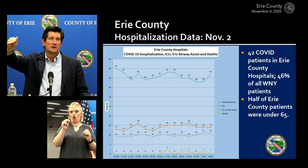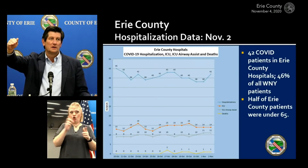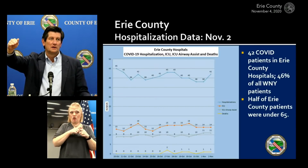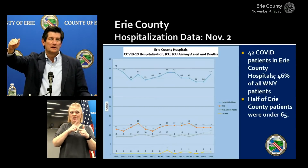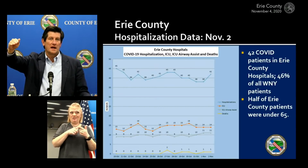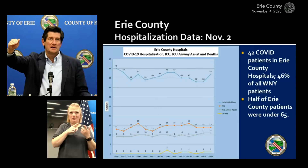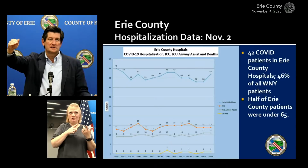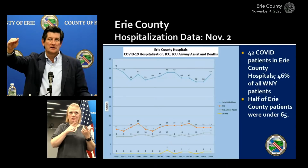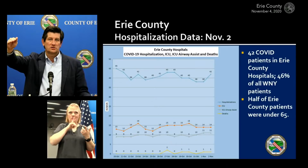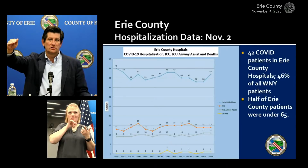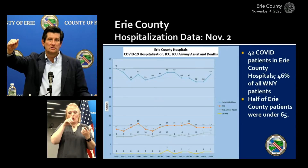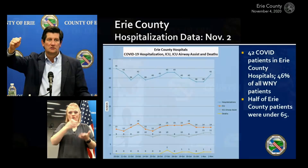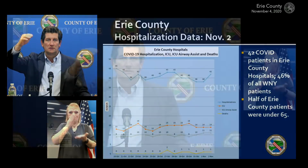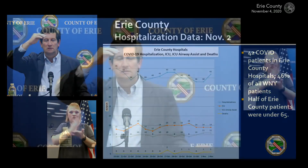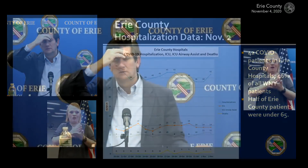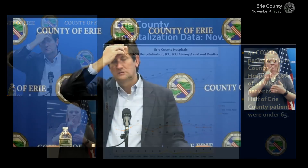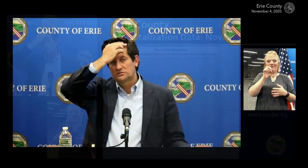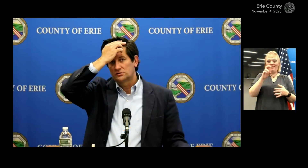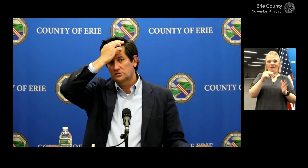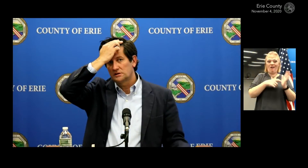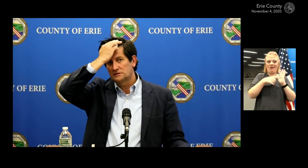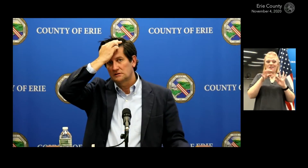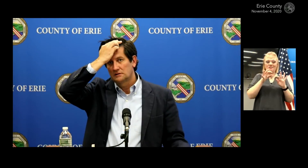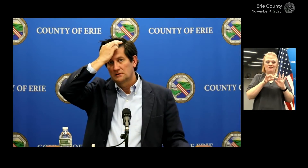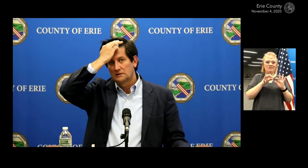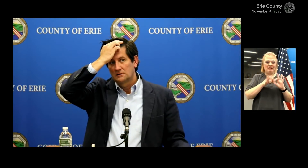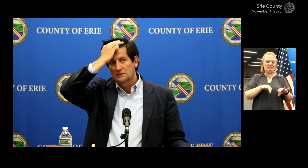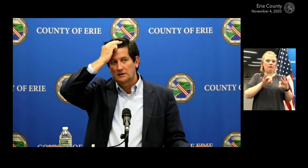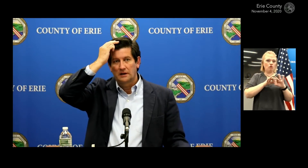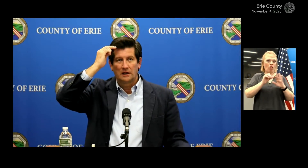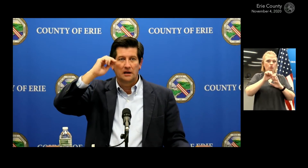stop non-essential surgeries,